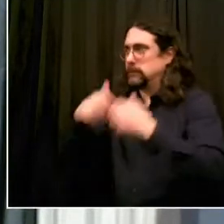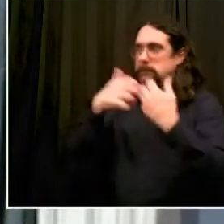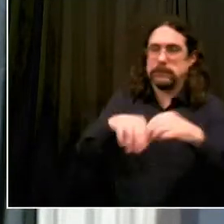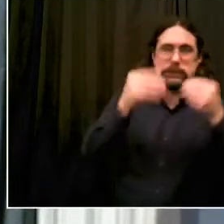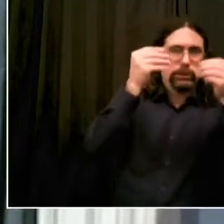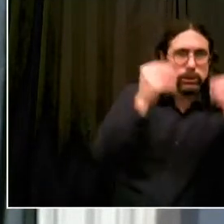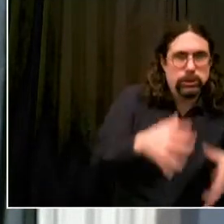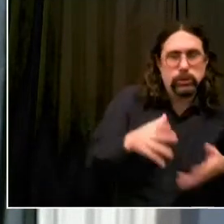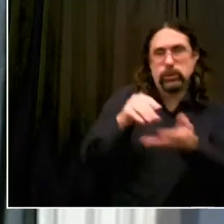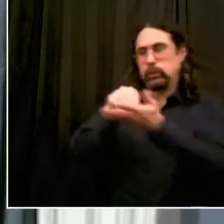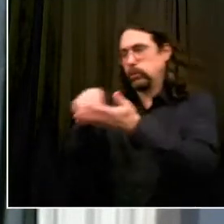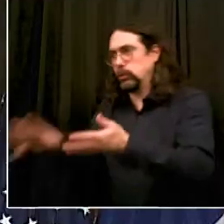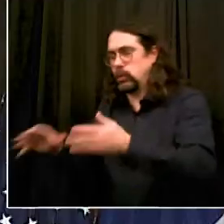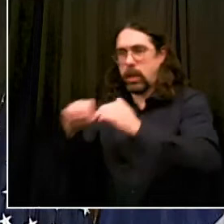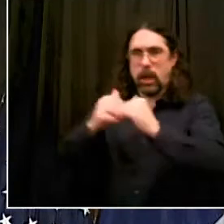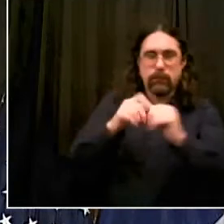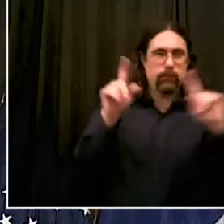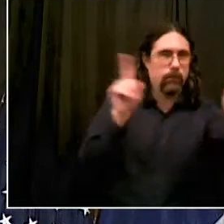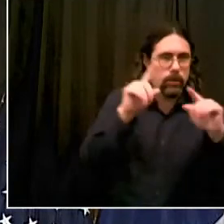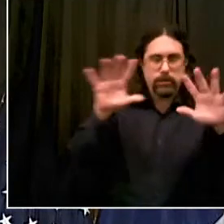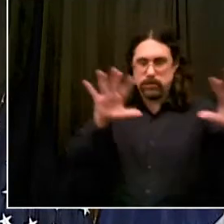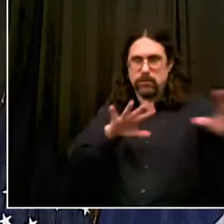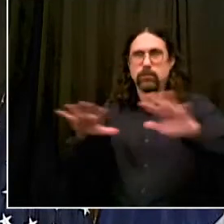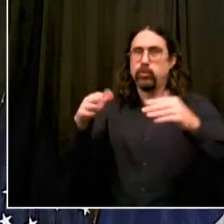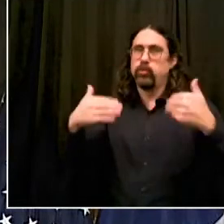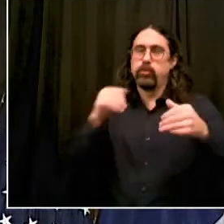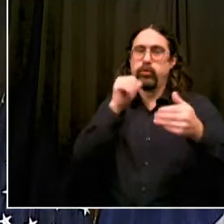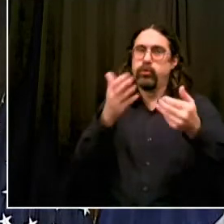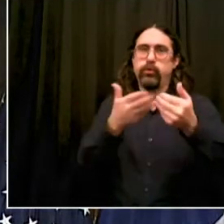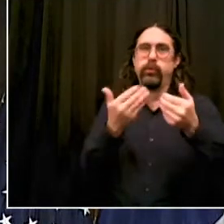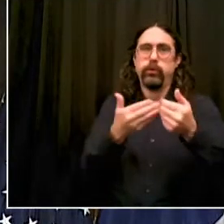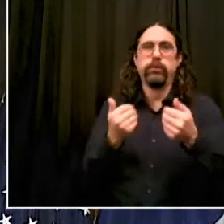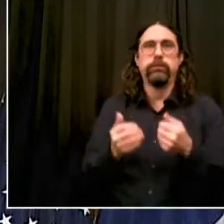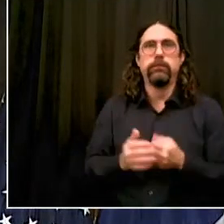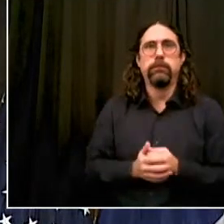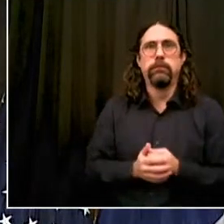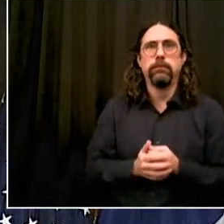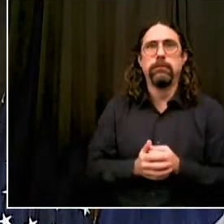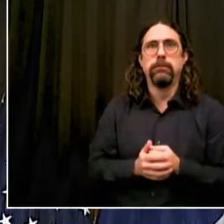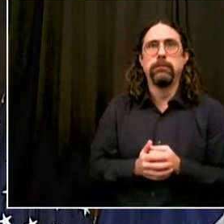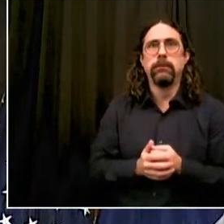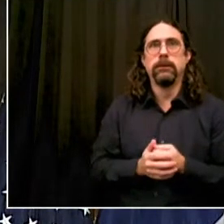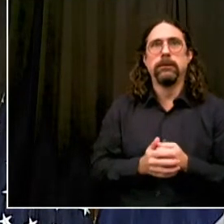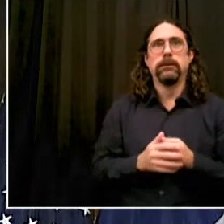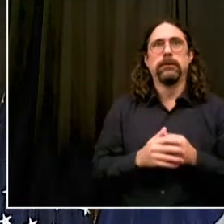buildings, etc. Thank you. Go ahead. Next is Rima from Chalkbeat.